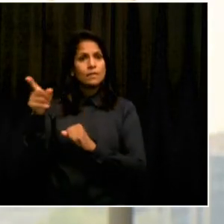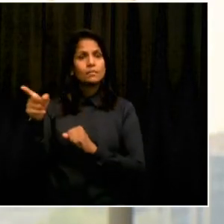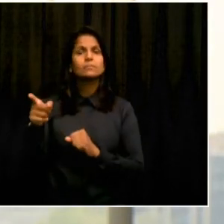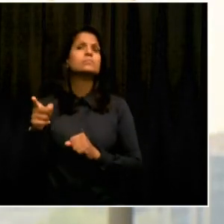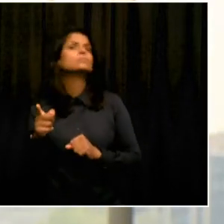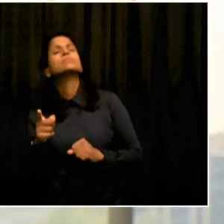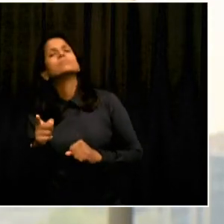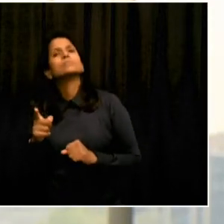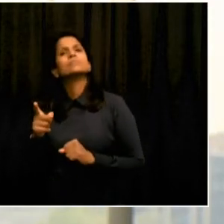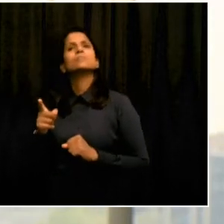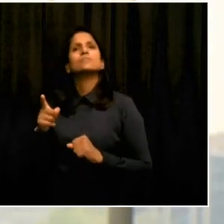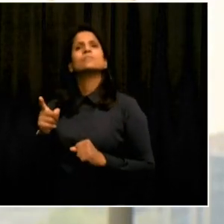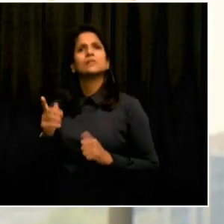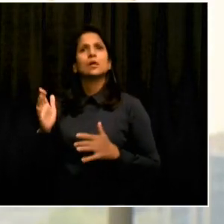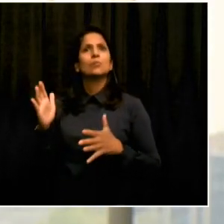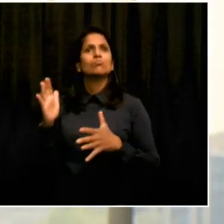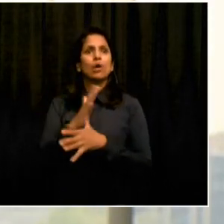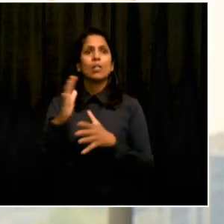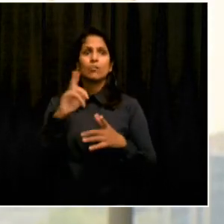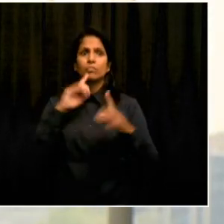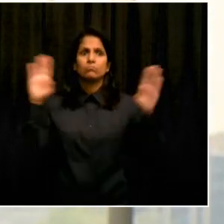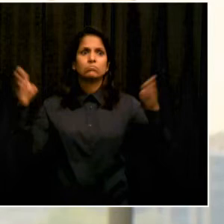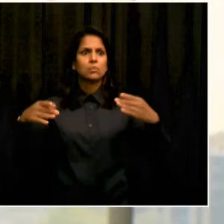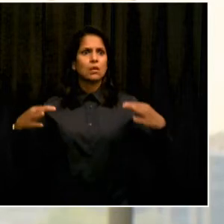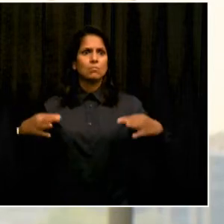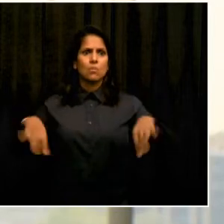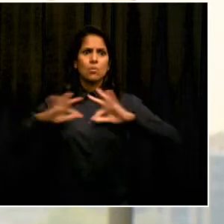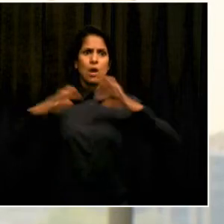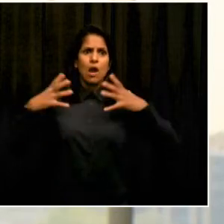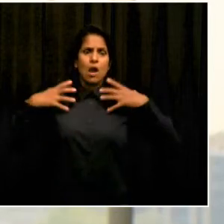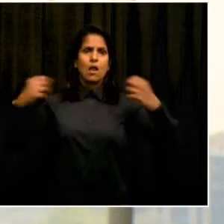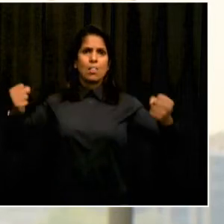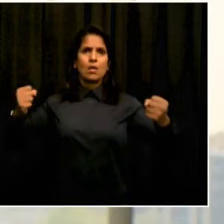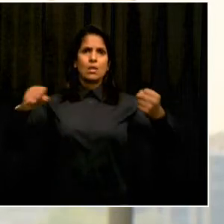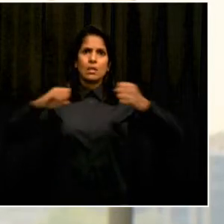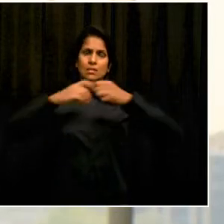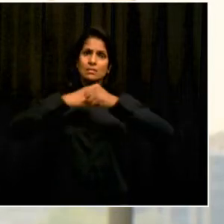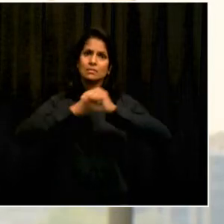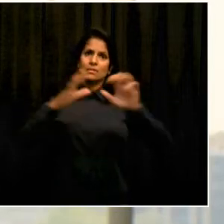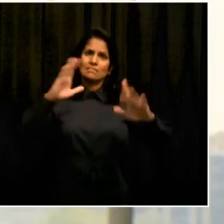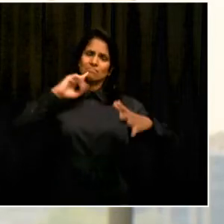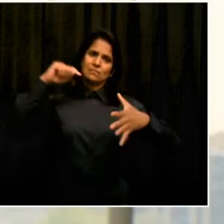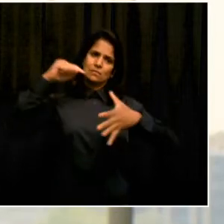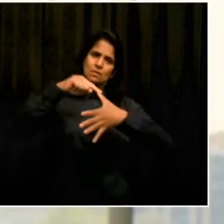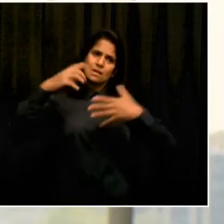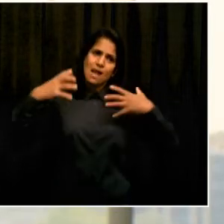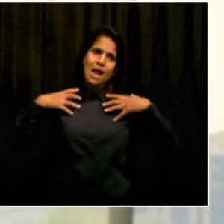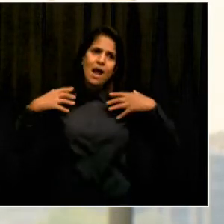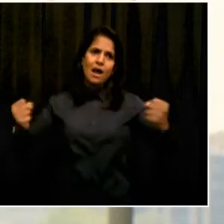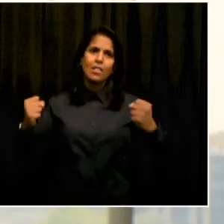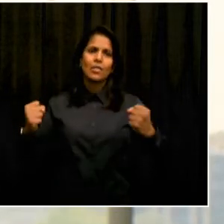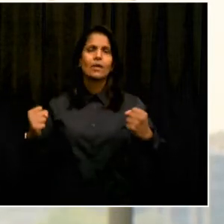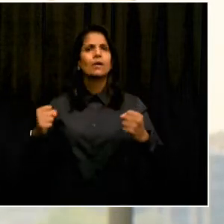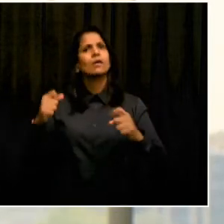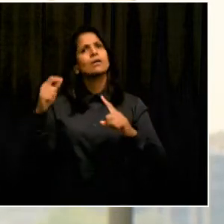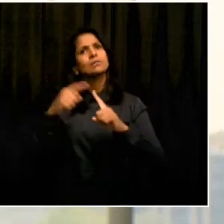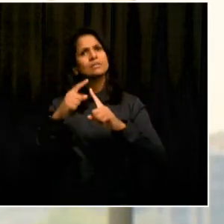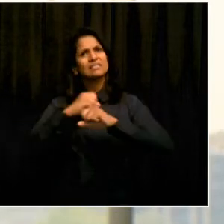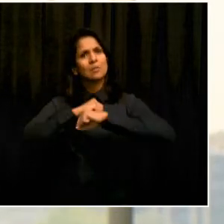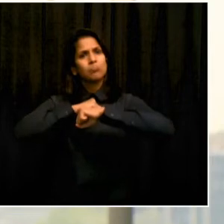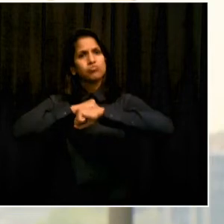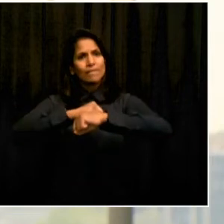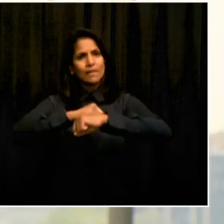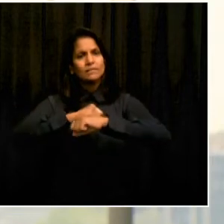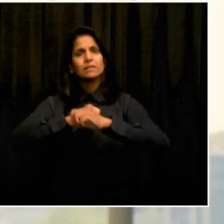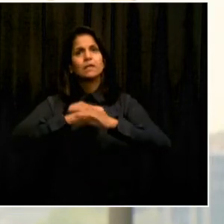of their overall situation, it's very, very troubling. But we can't do, as is true with other industries, we can't do what we would love to